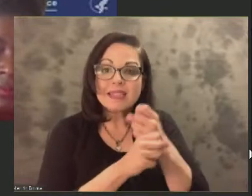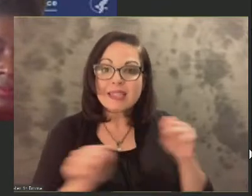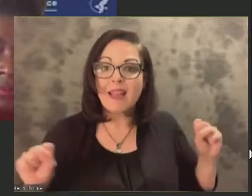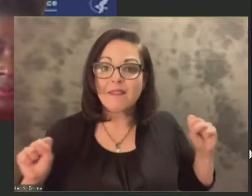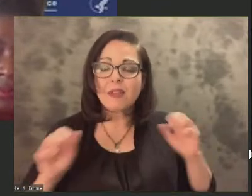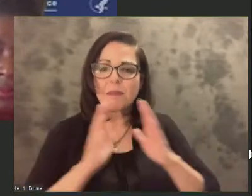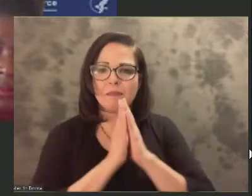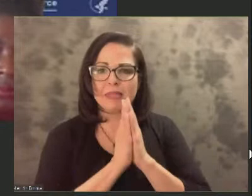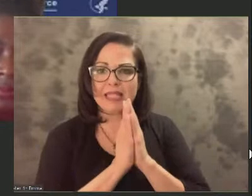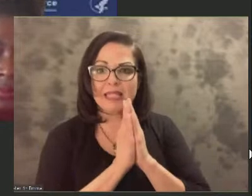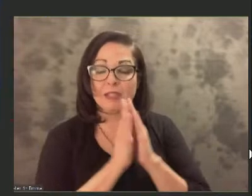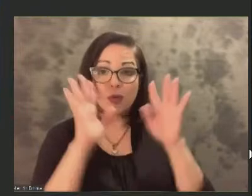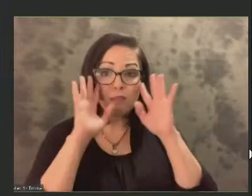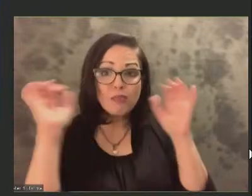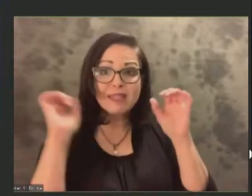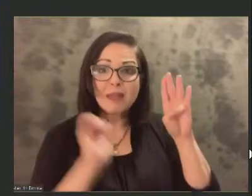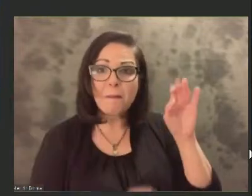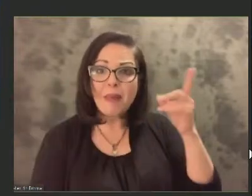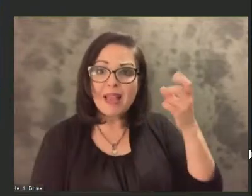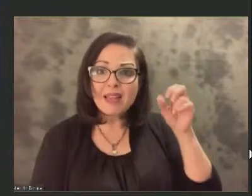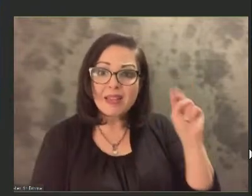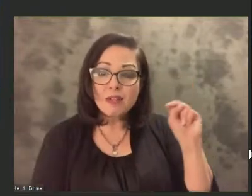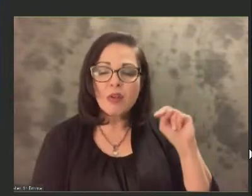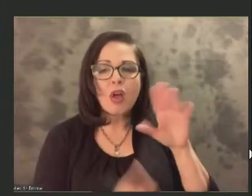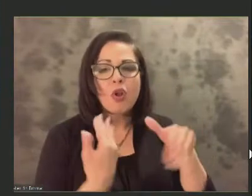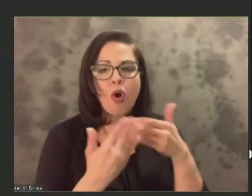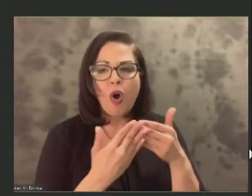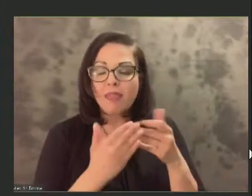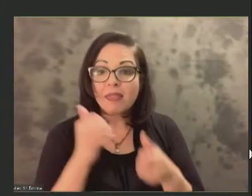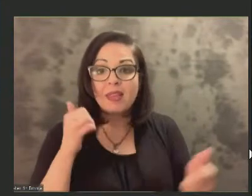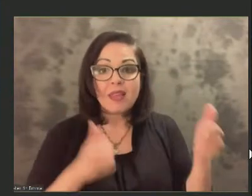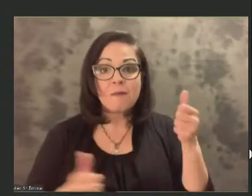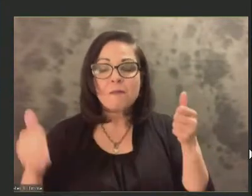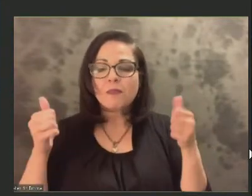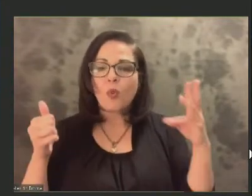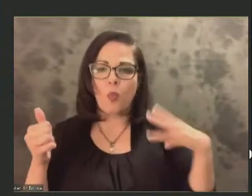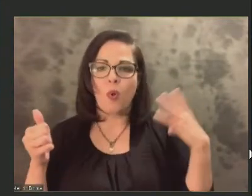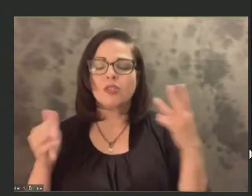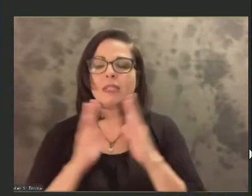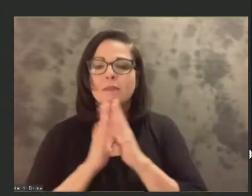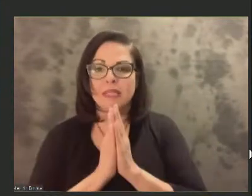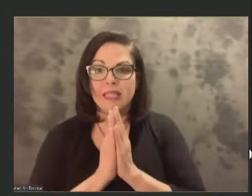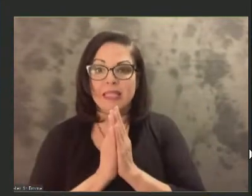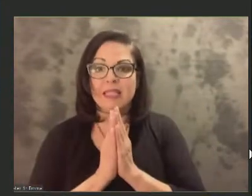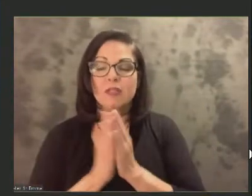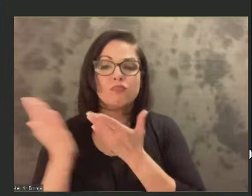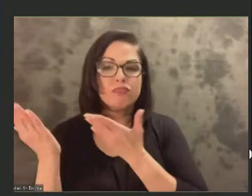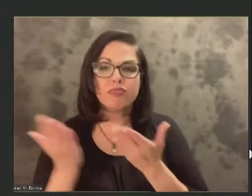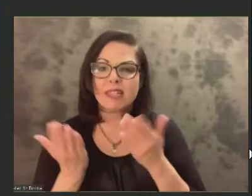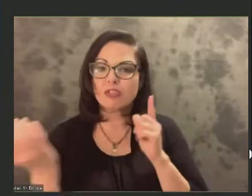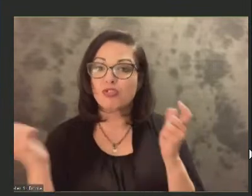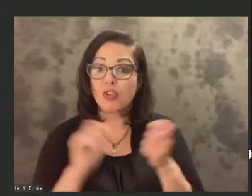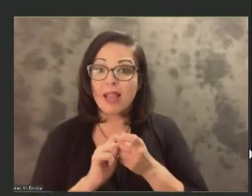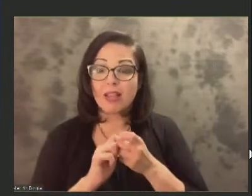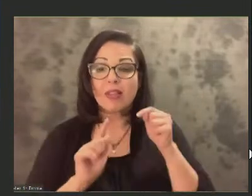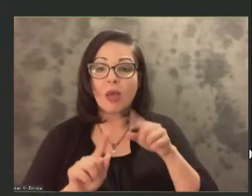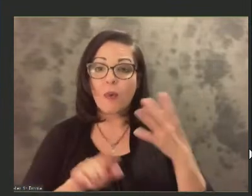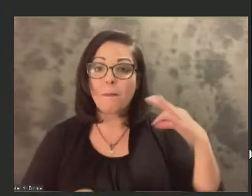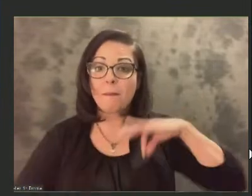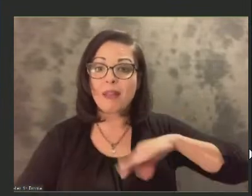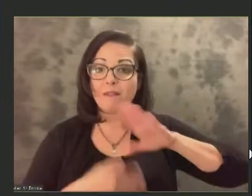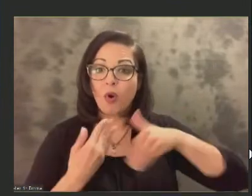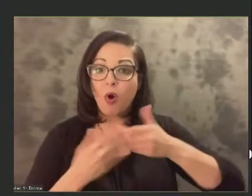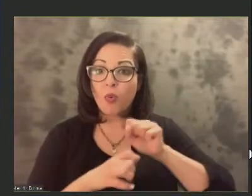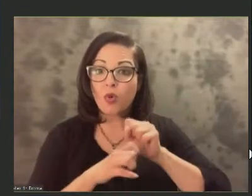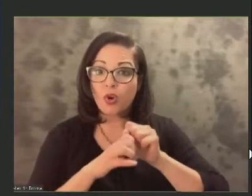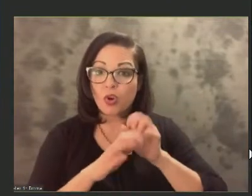President Biden and all the officials in Washington, please bring about a change that will benefit all